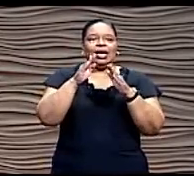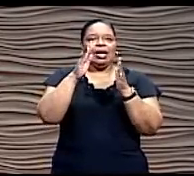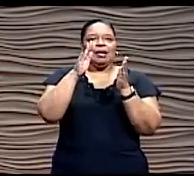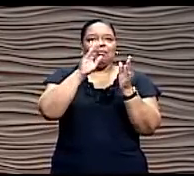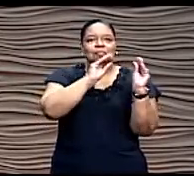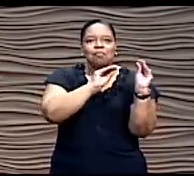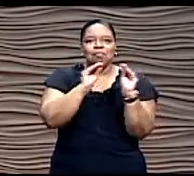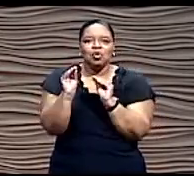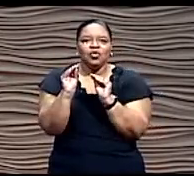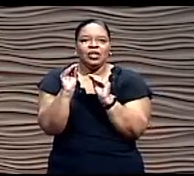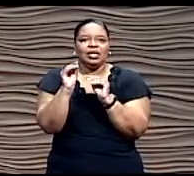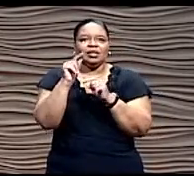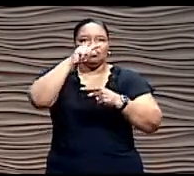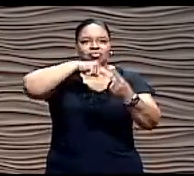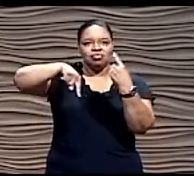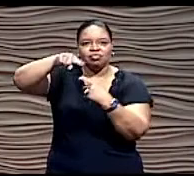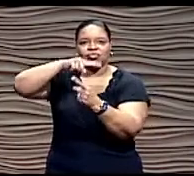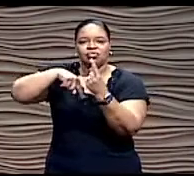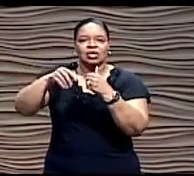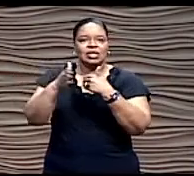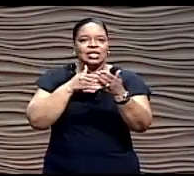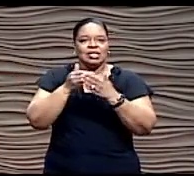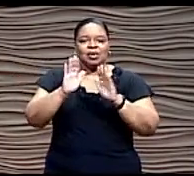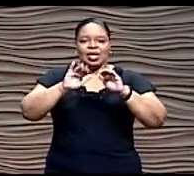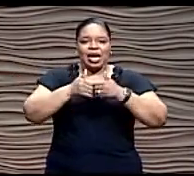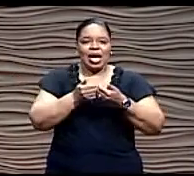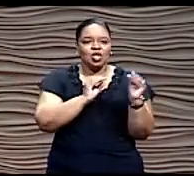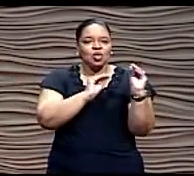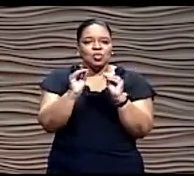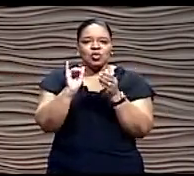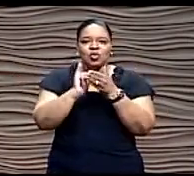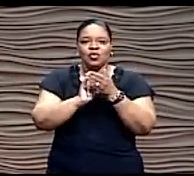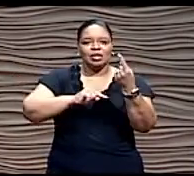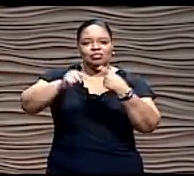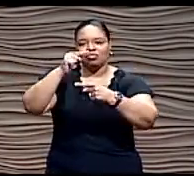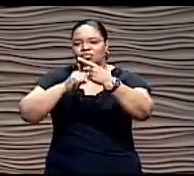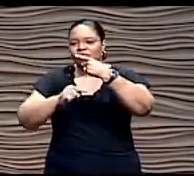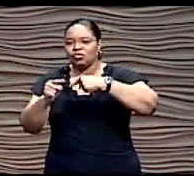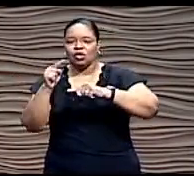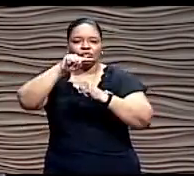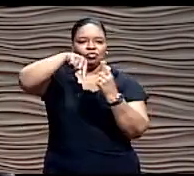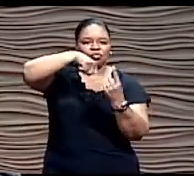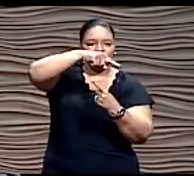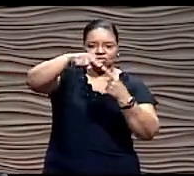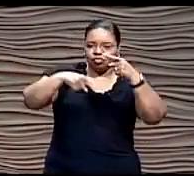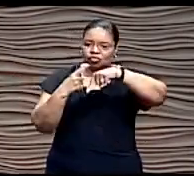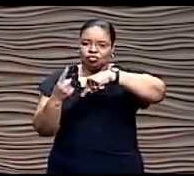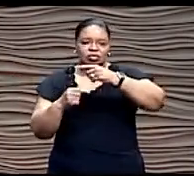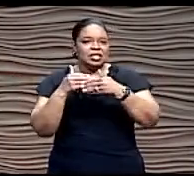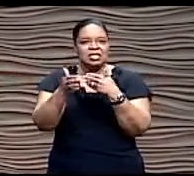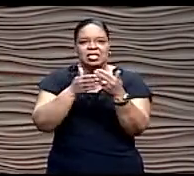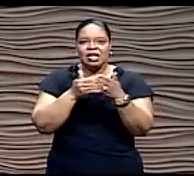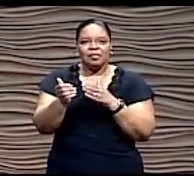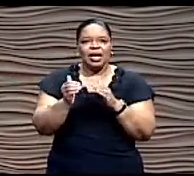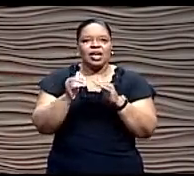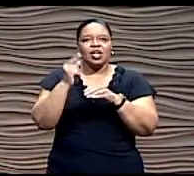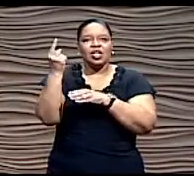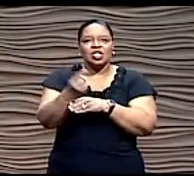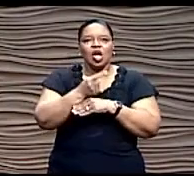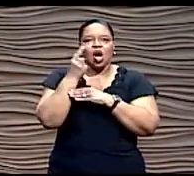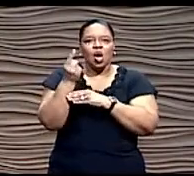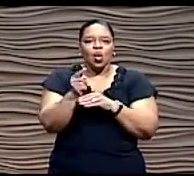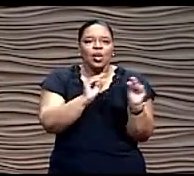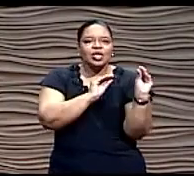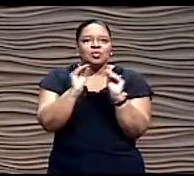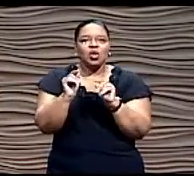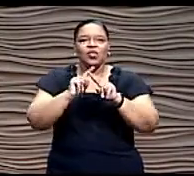That regardless of how you turn the gyroscope or you tilt it, it's always tilting, but